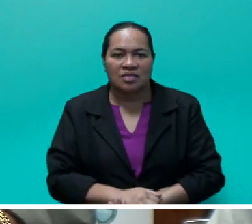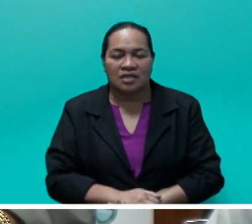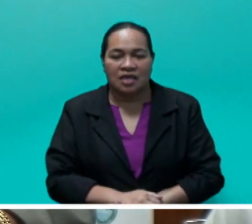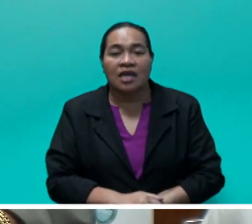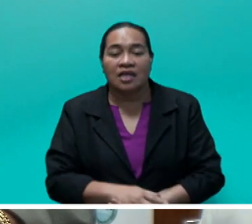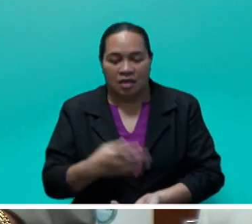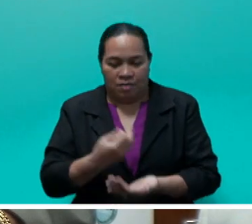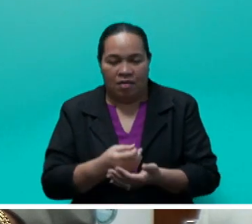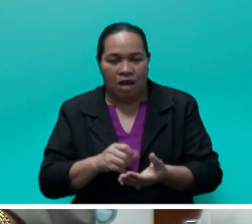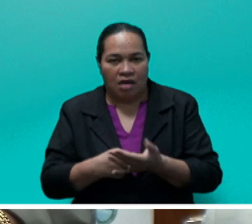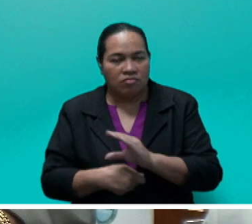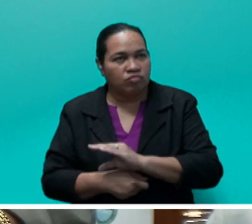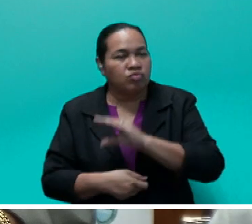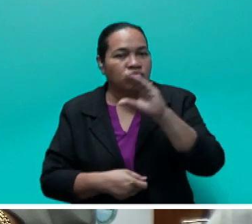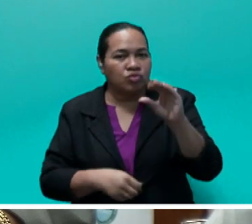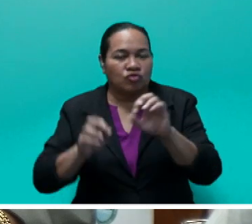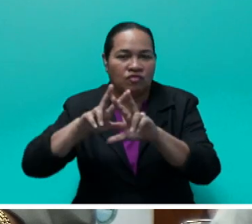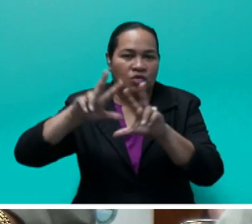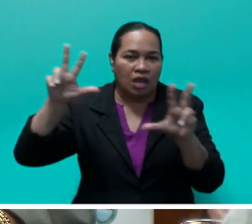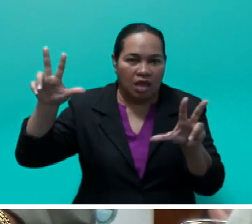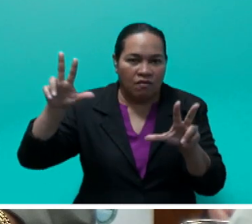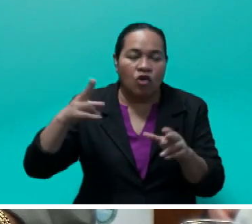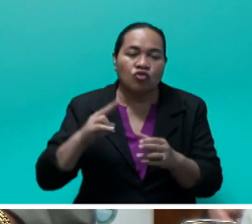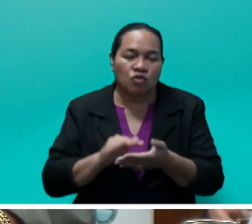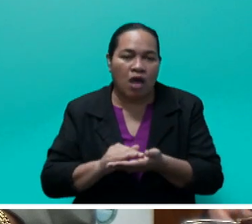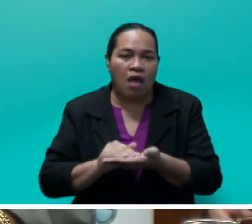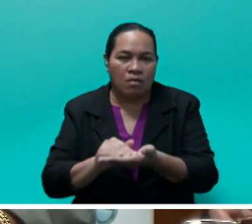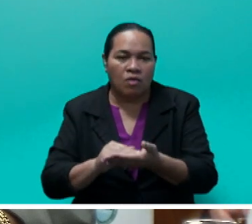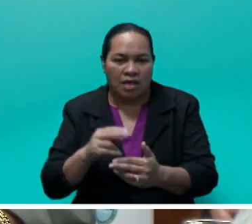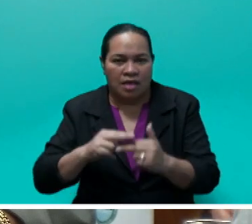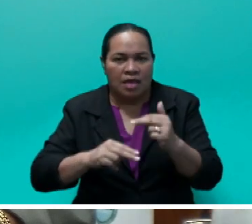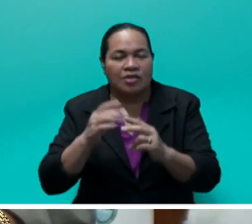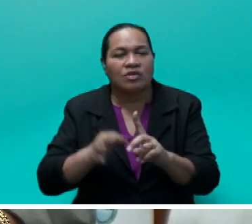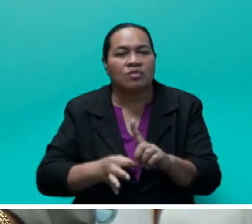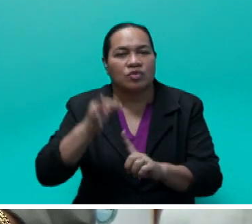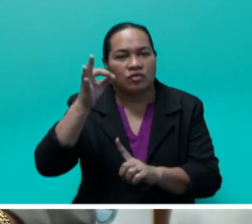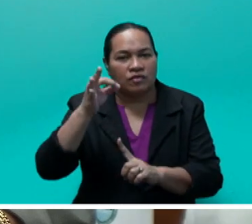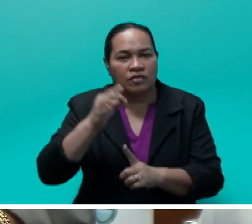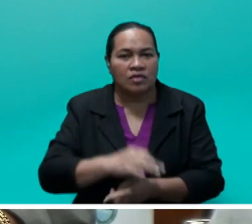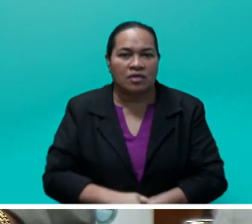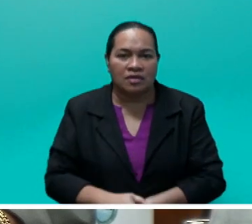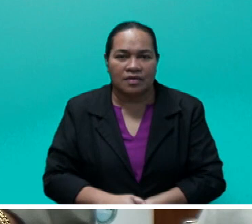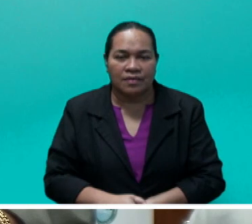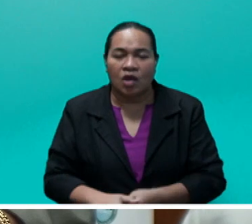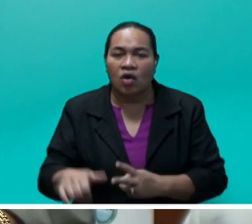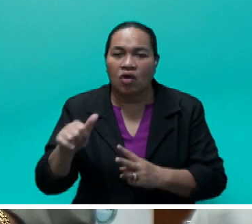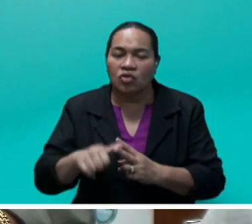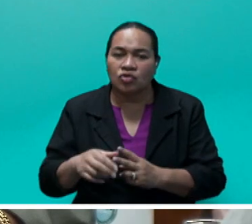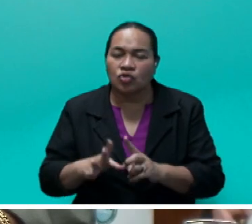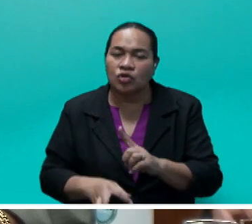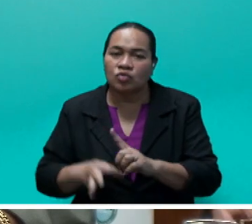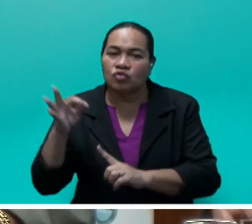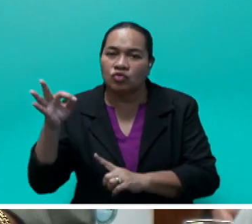deployed in Vanuatu to increase the infrastructure, improve the infrastructure, and improve the